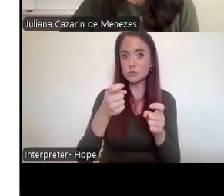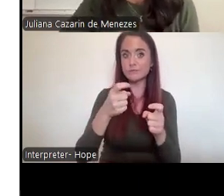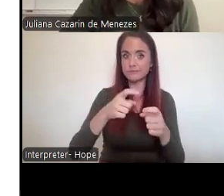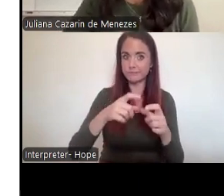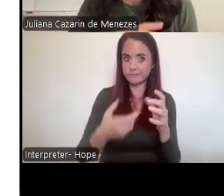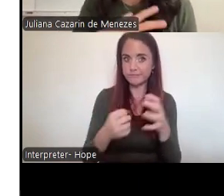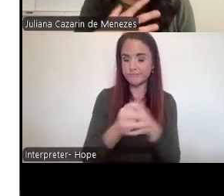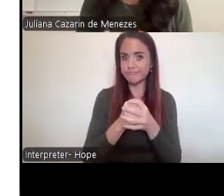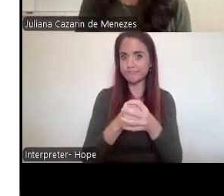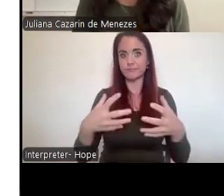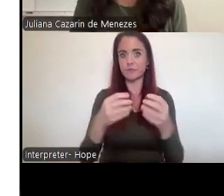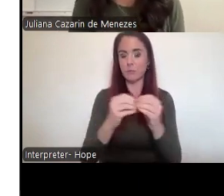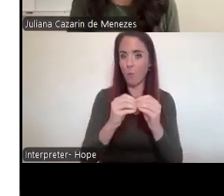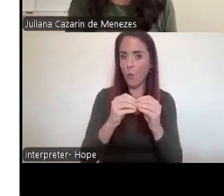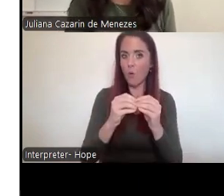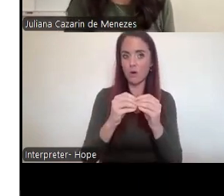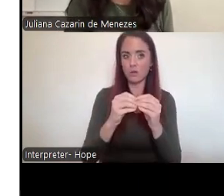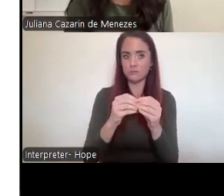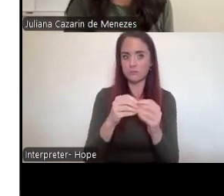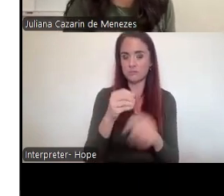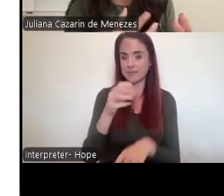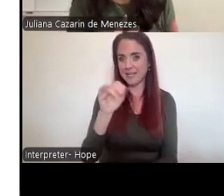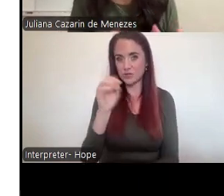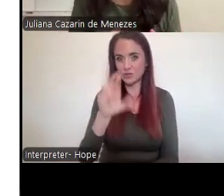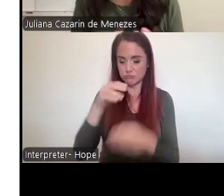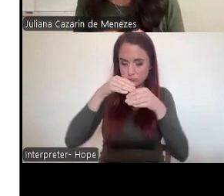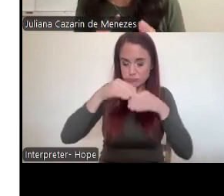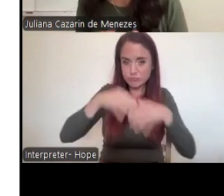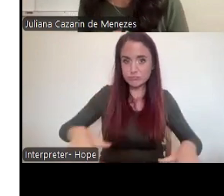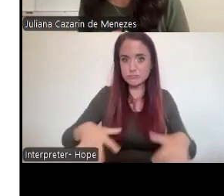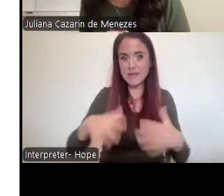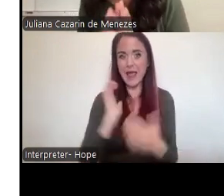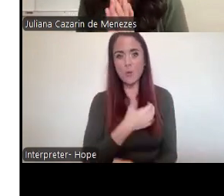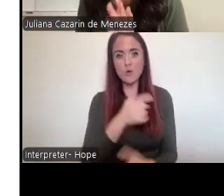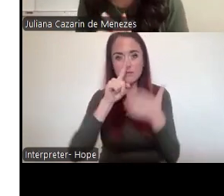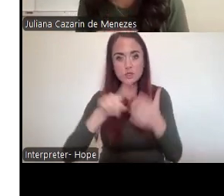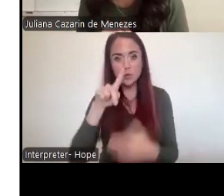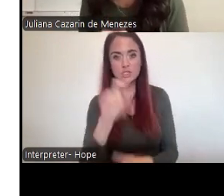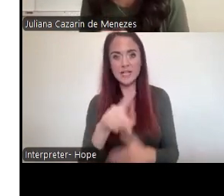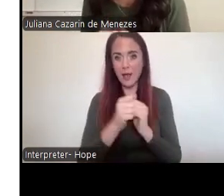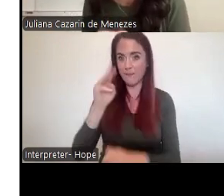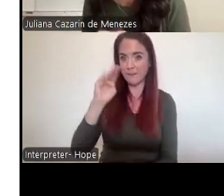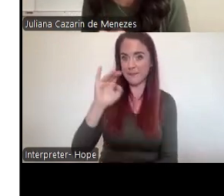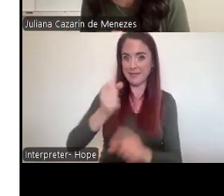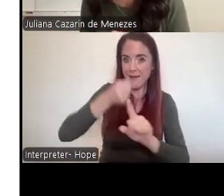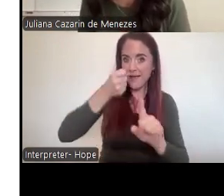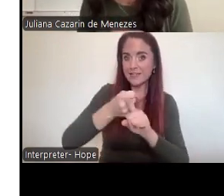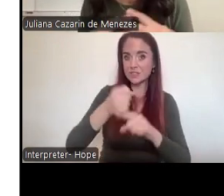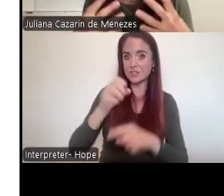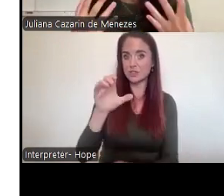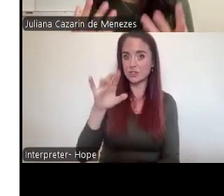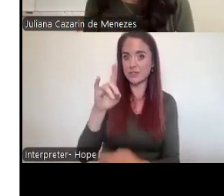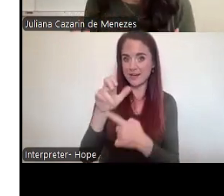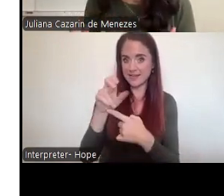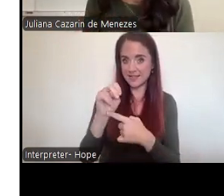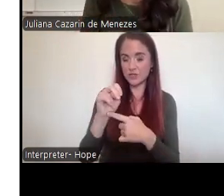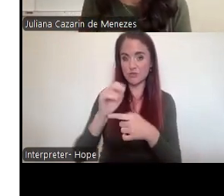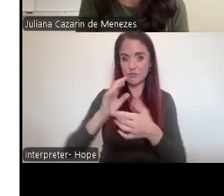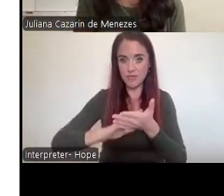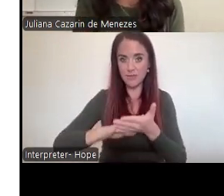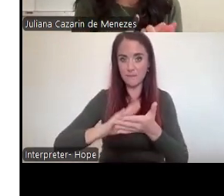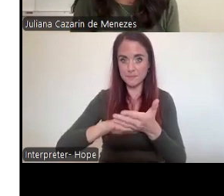progression. So our research question is, how does meat impact circadian rhythms in lung cancer? And how does